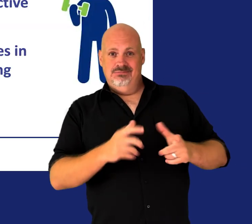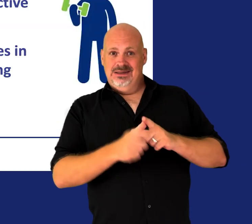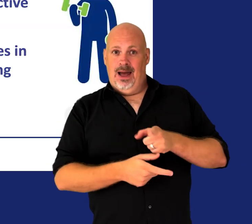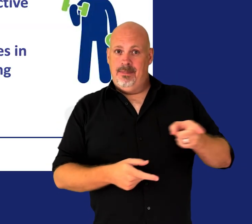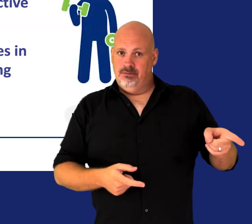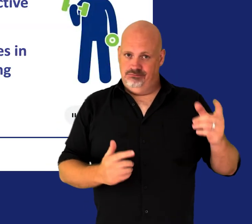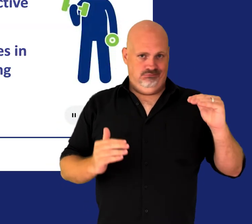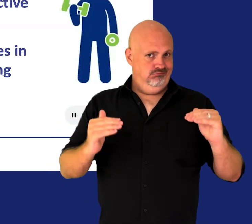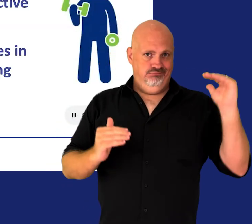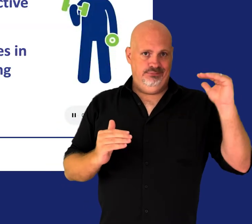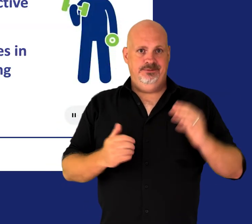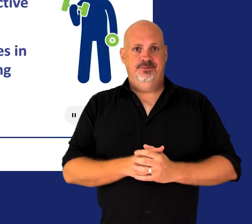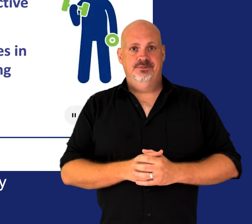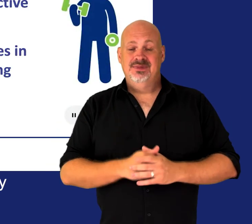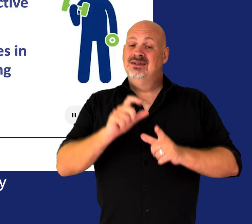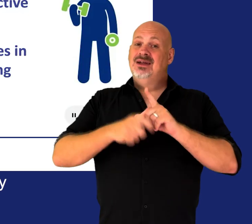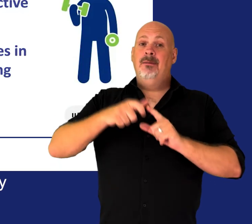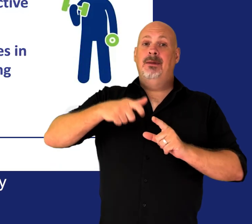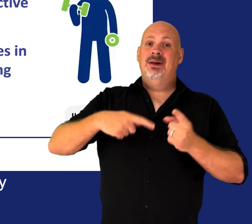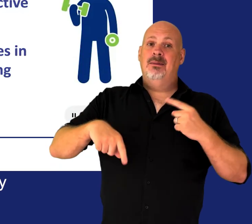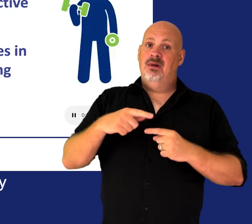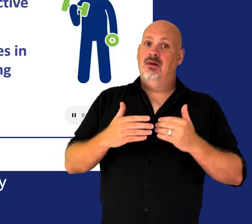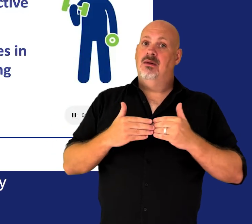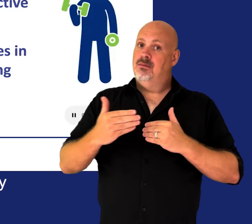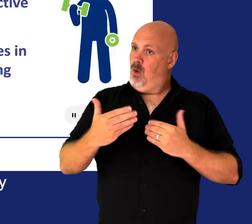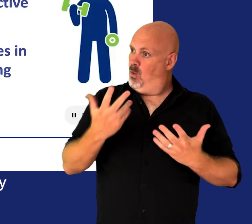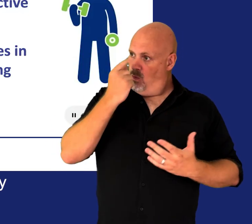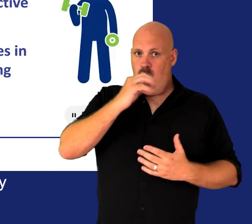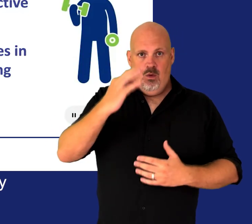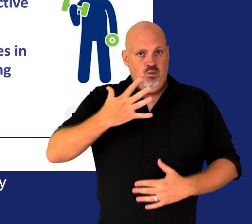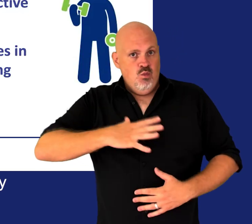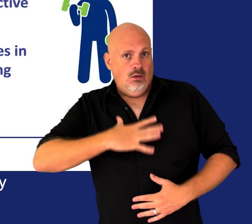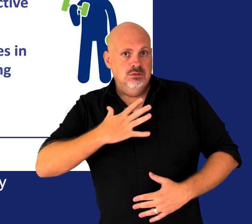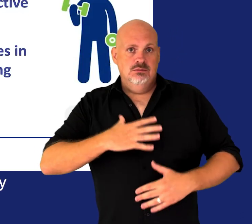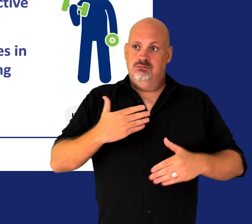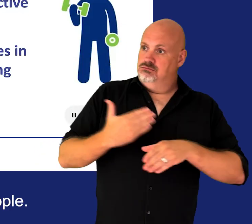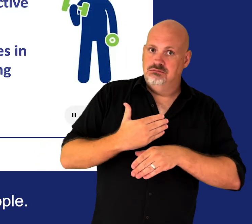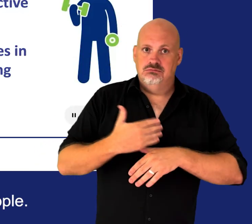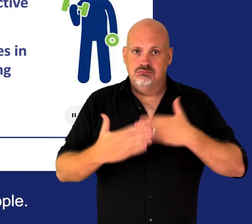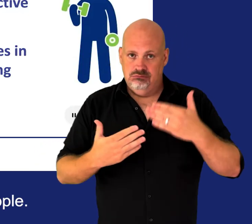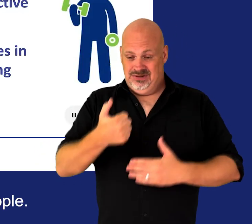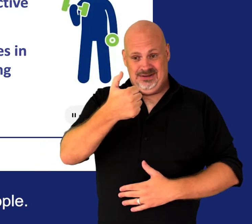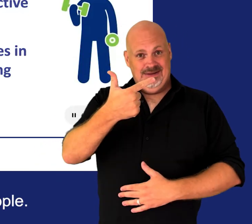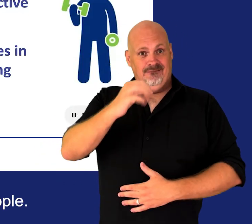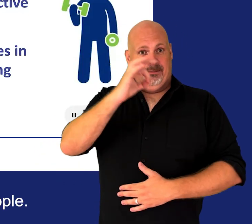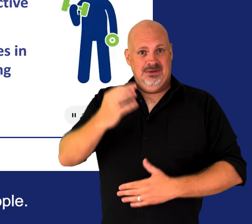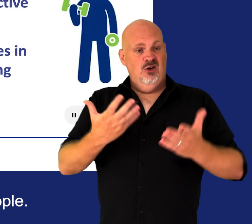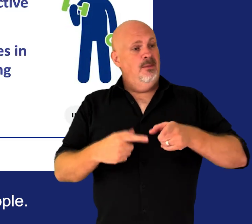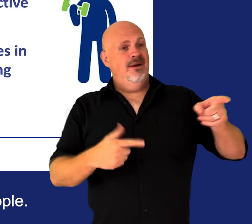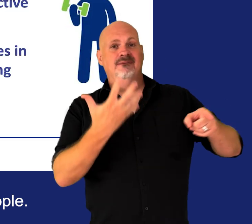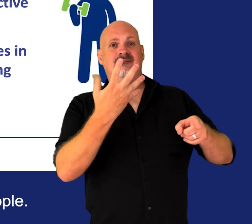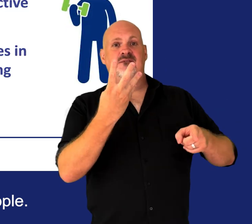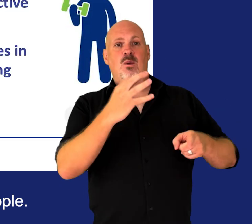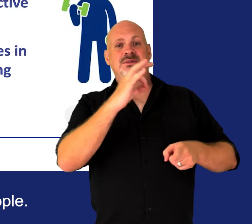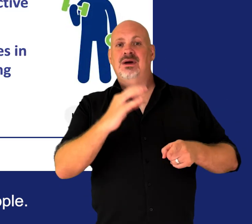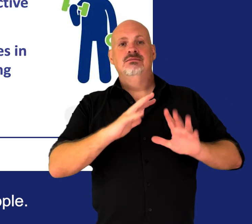74% of non-disabled people. And disabled people are more likely to want to be more active. So that's 67% compared